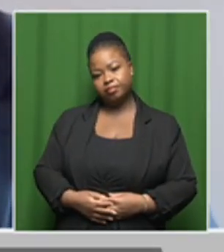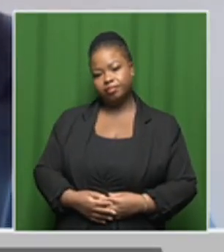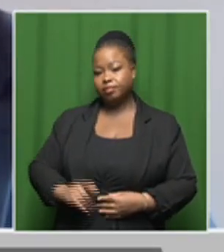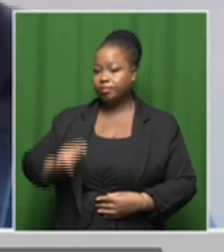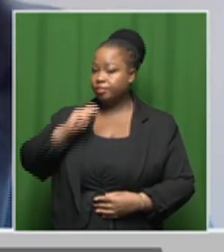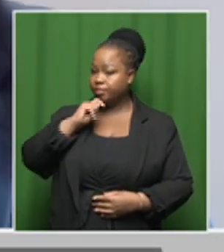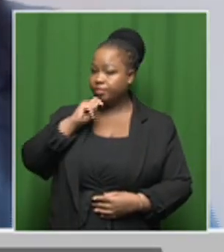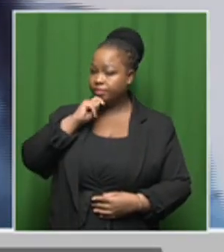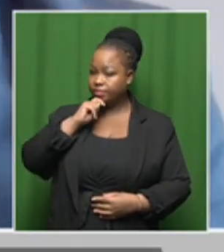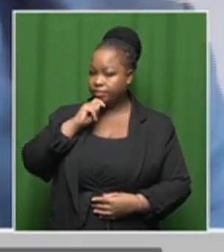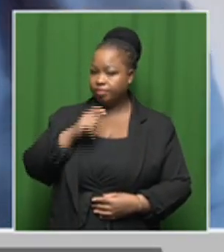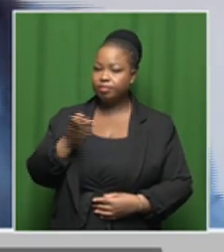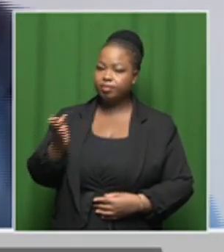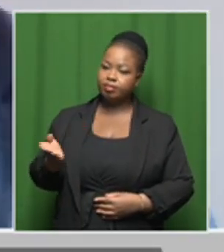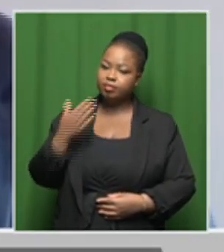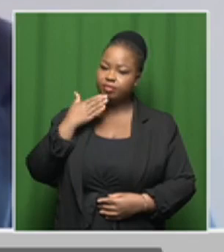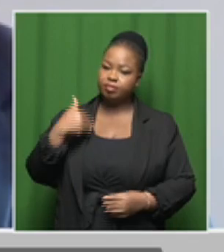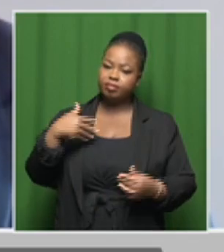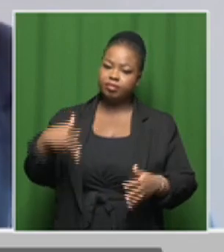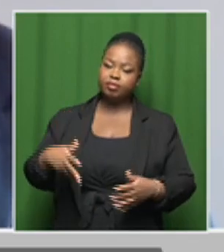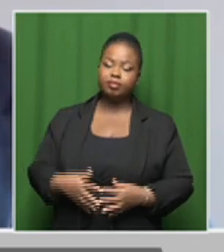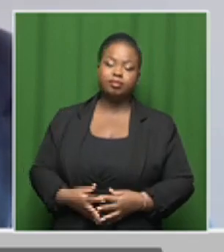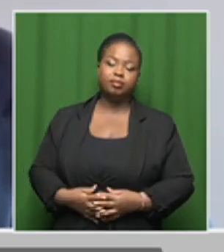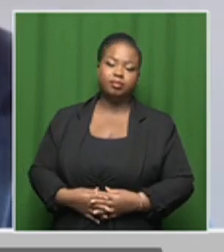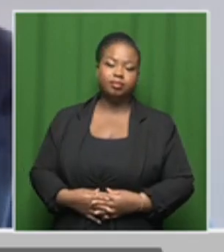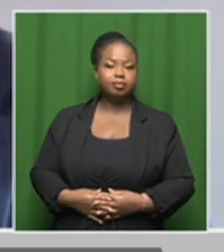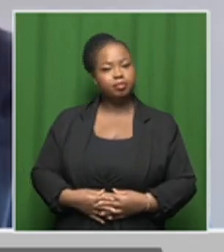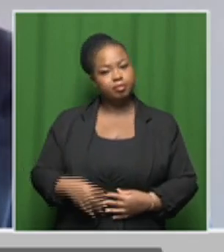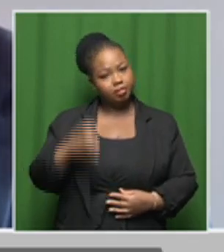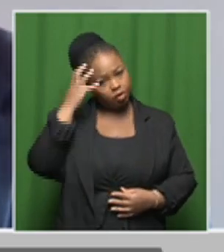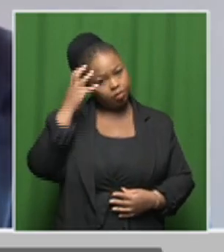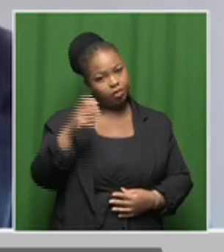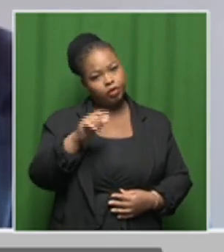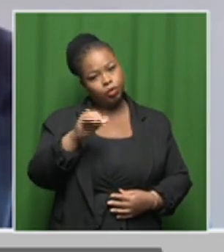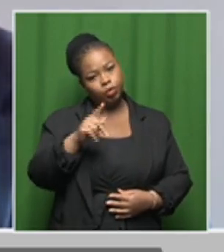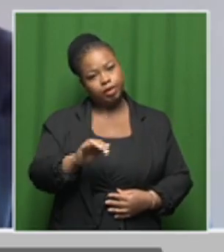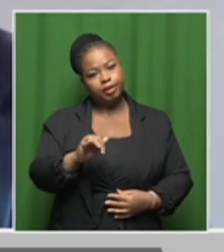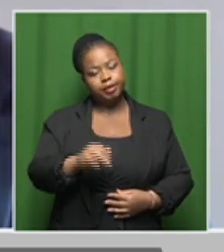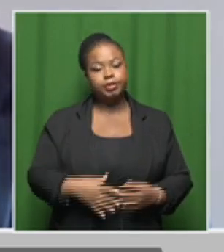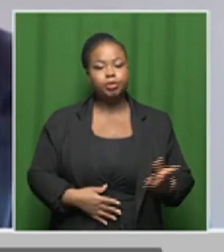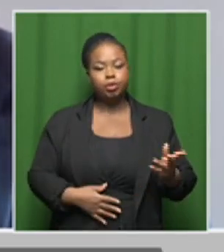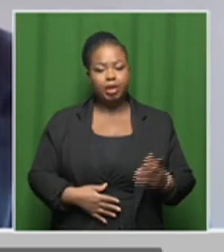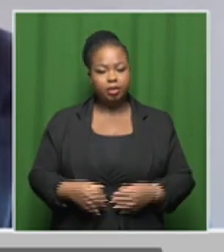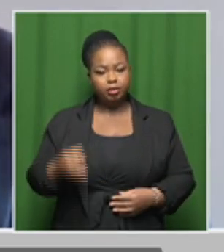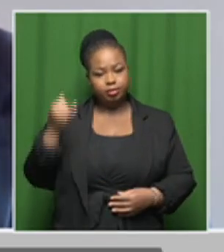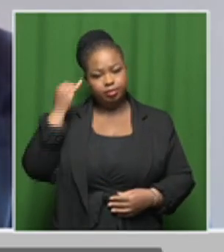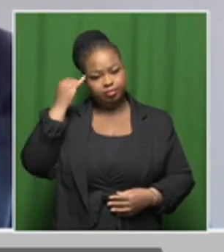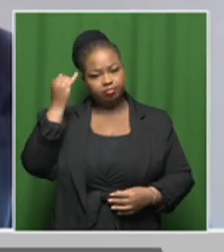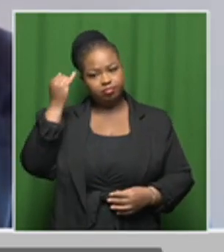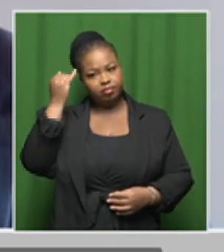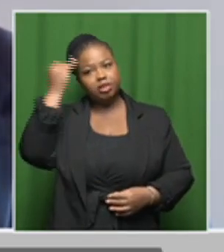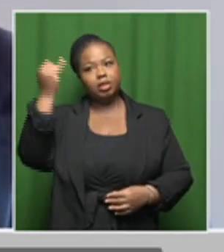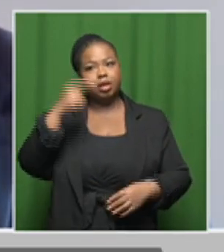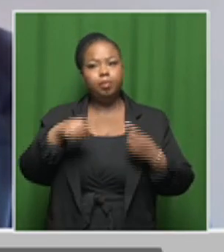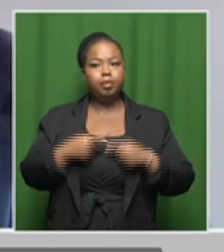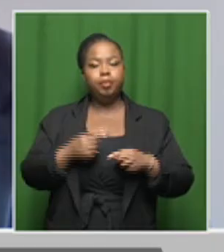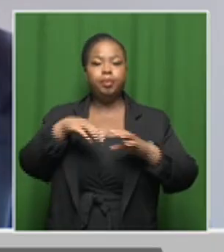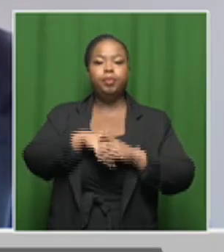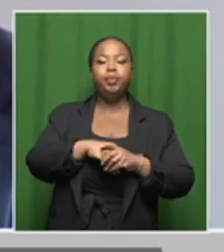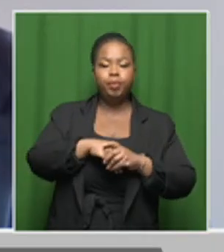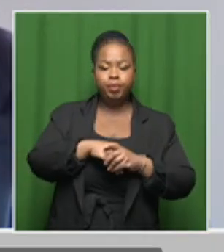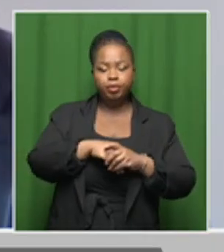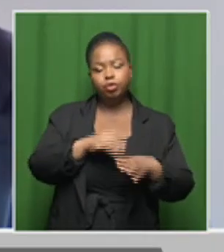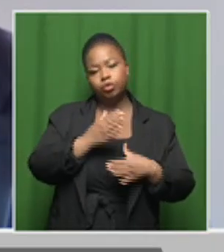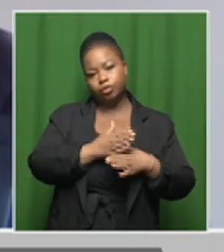Good morning to you too. Thank you for having me on the show. Prof. Luke, the notion of illusion of inclusion that strongly emerges through your